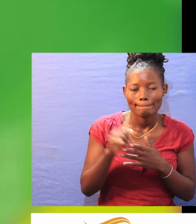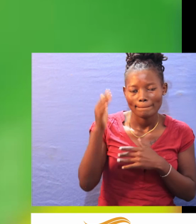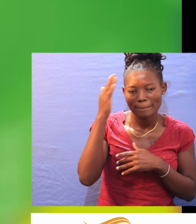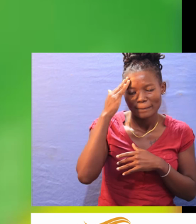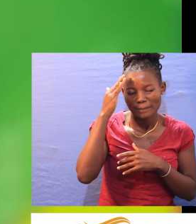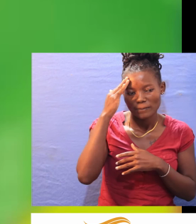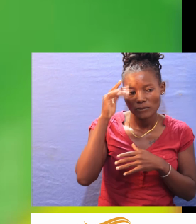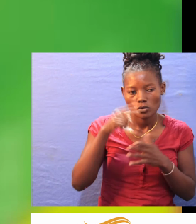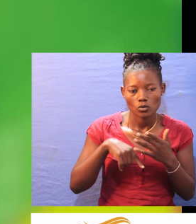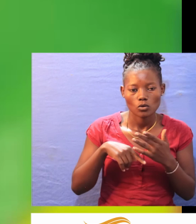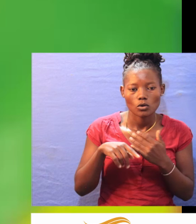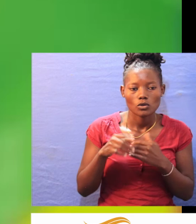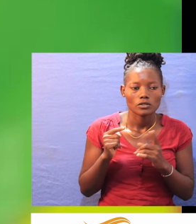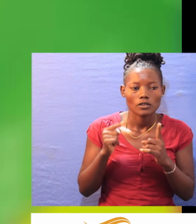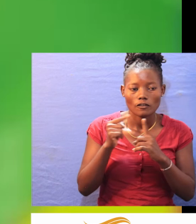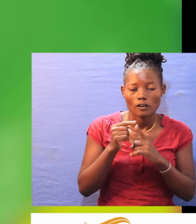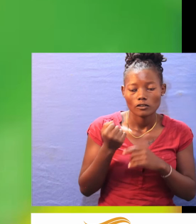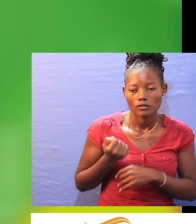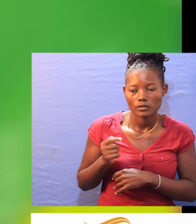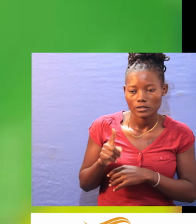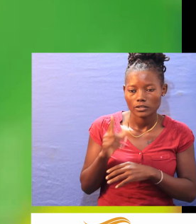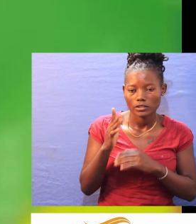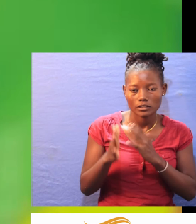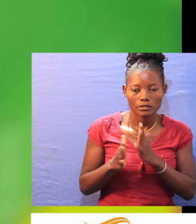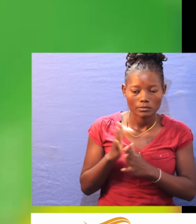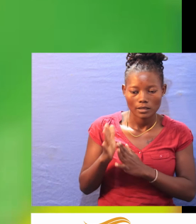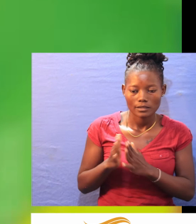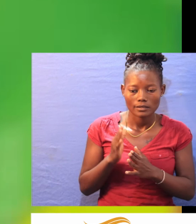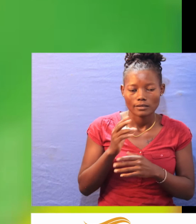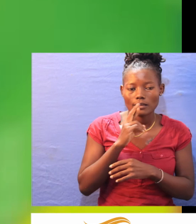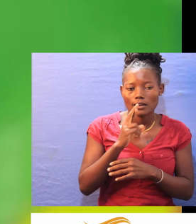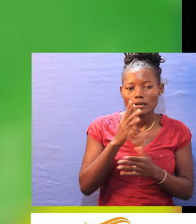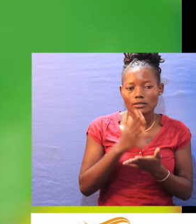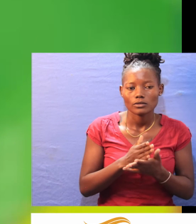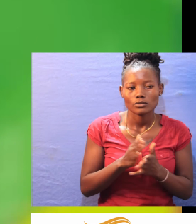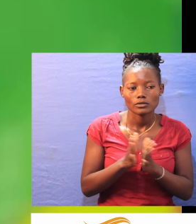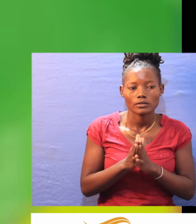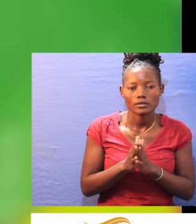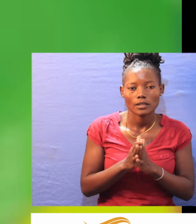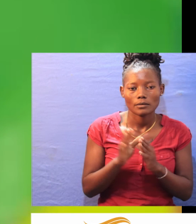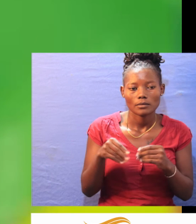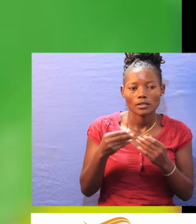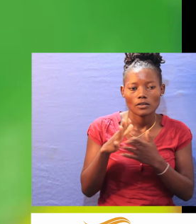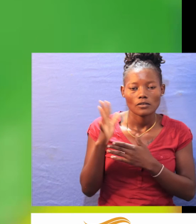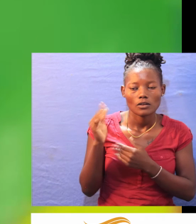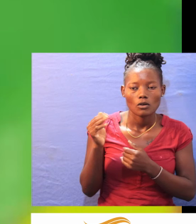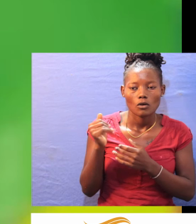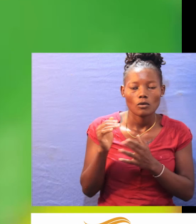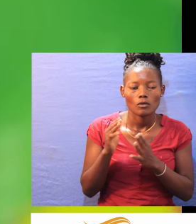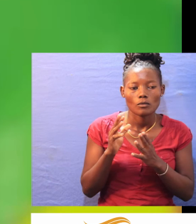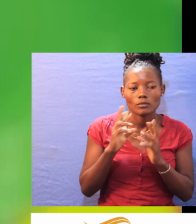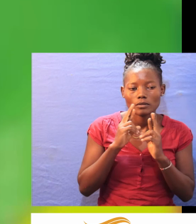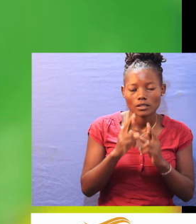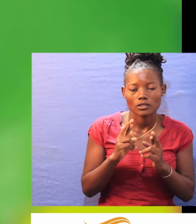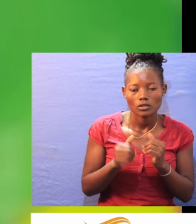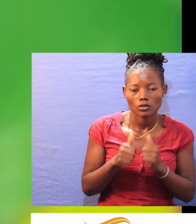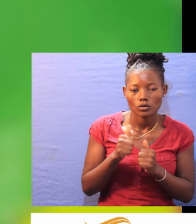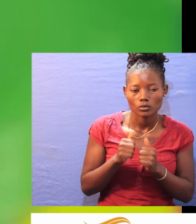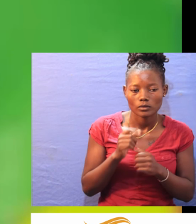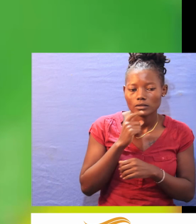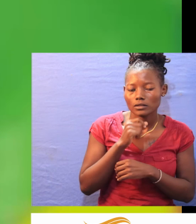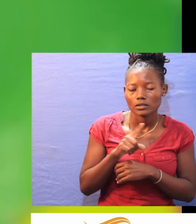that whatever goals he or she is setting are realistic, attainable, and are of course giving out the results that are